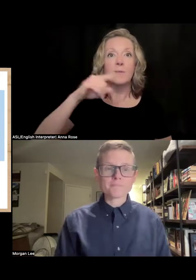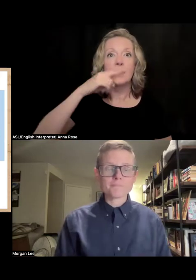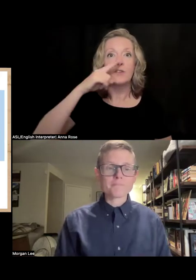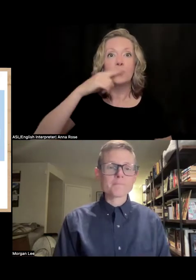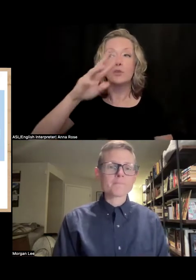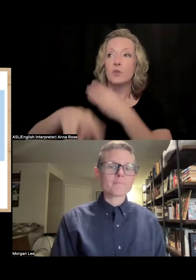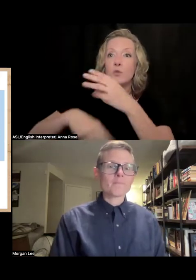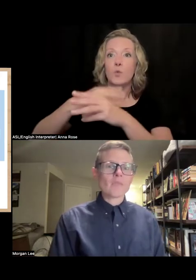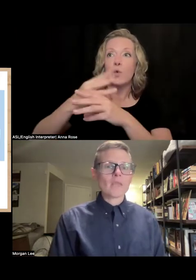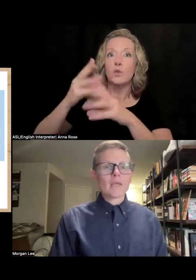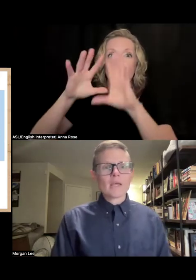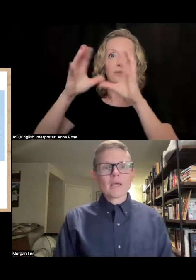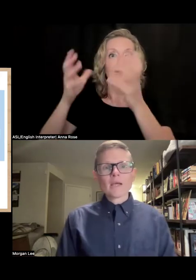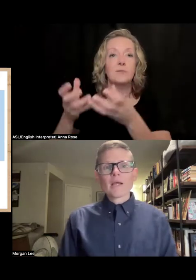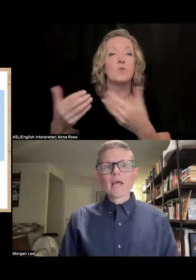trauma.